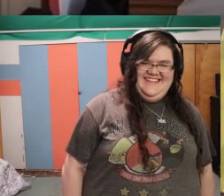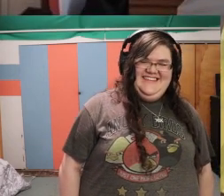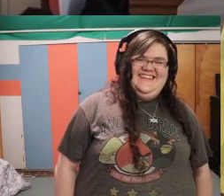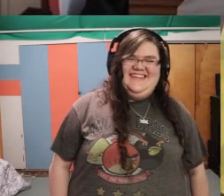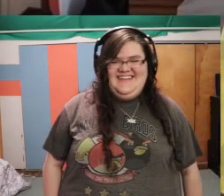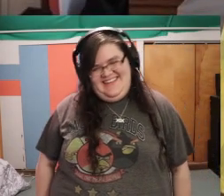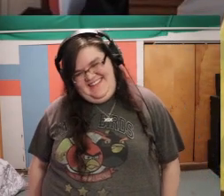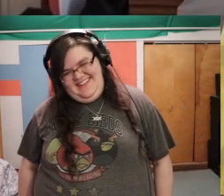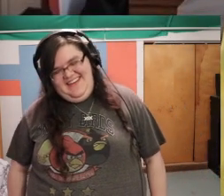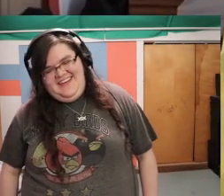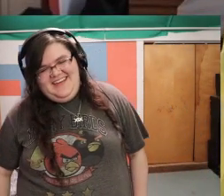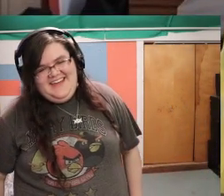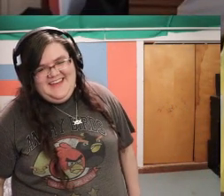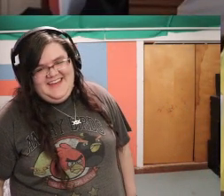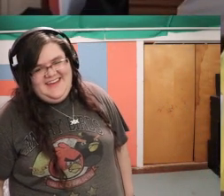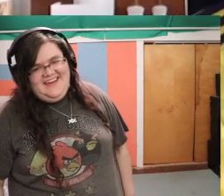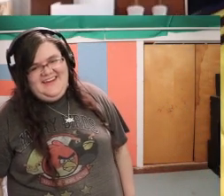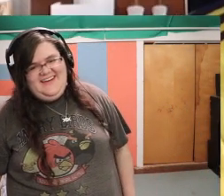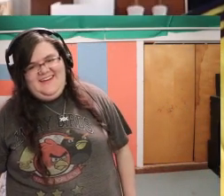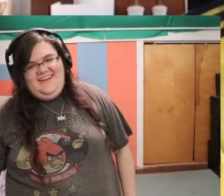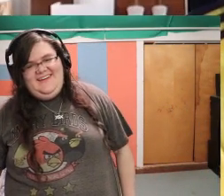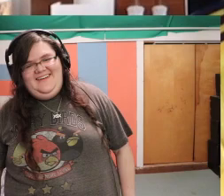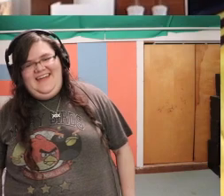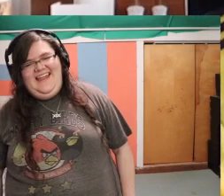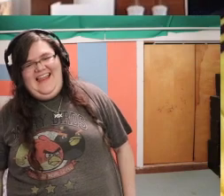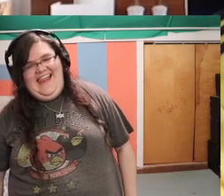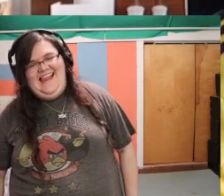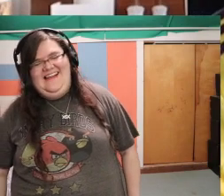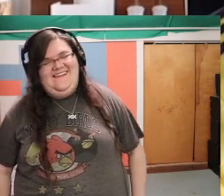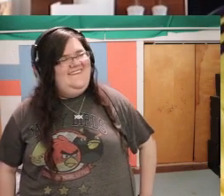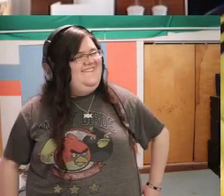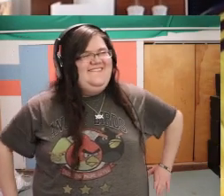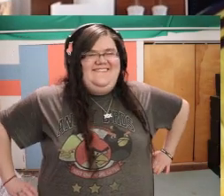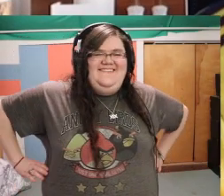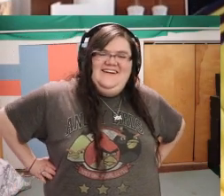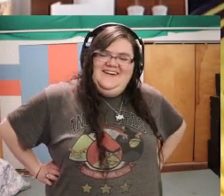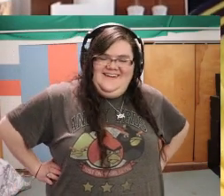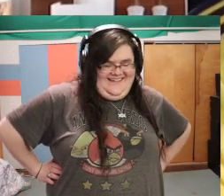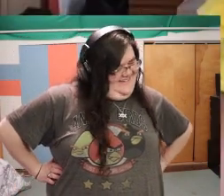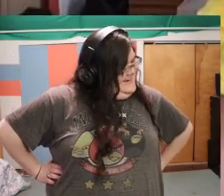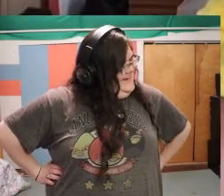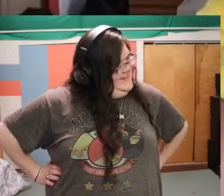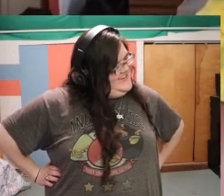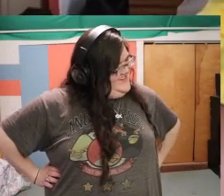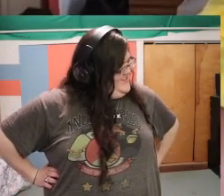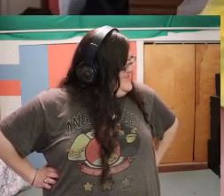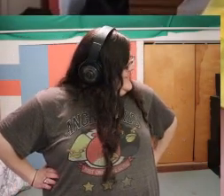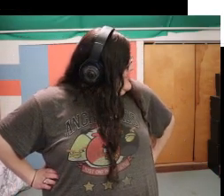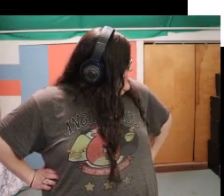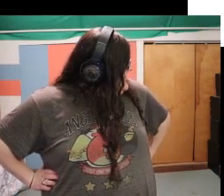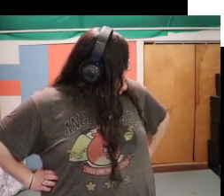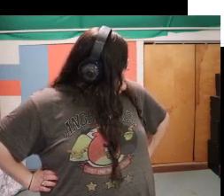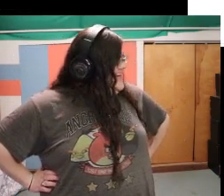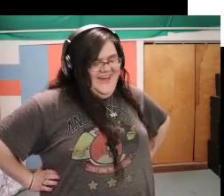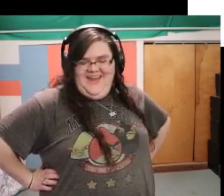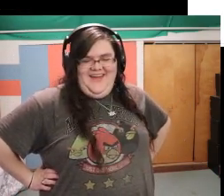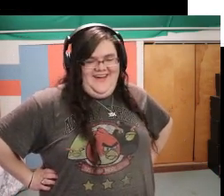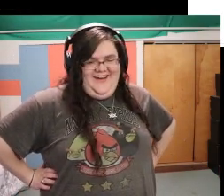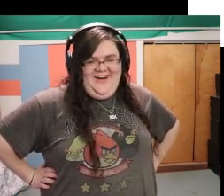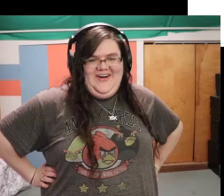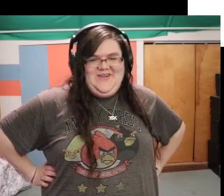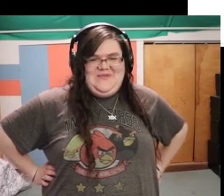mean, they're shit? Oh, wait, I can hear you now. Just watch what Man City are going to do to you in 20 minutes. No chance, mate. We're going to